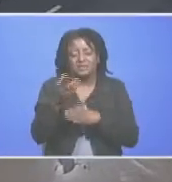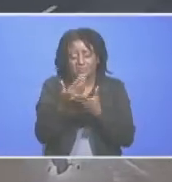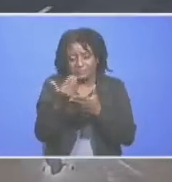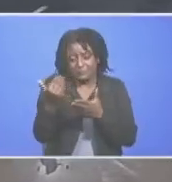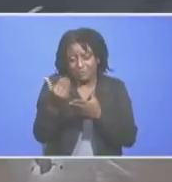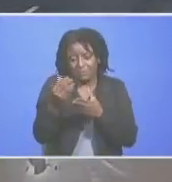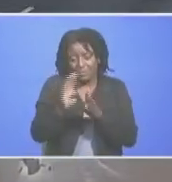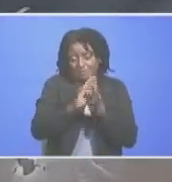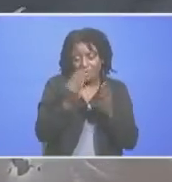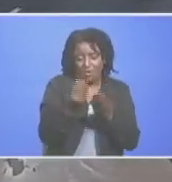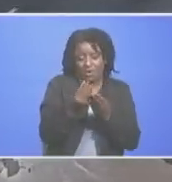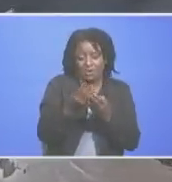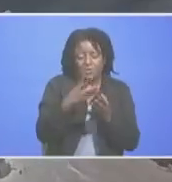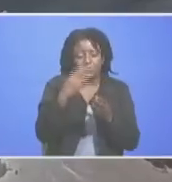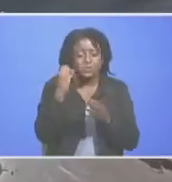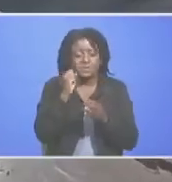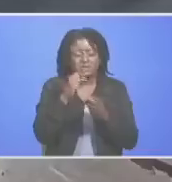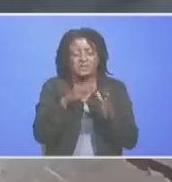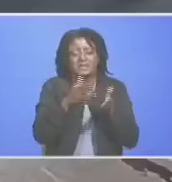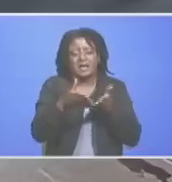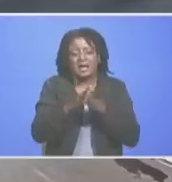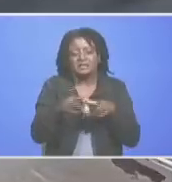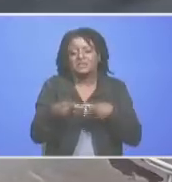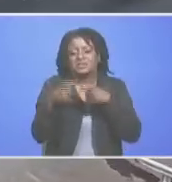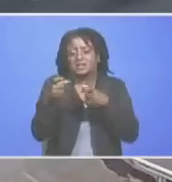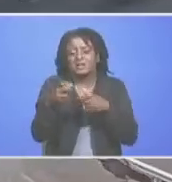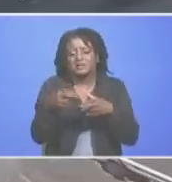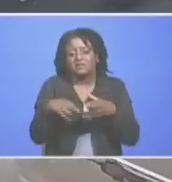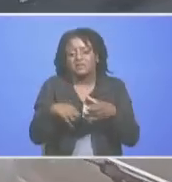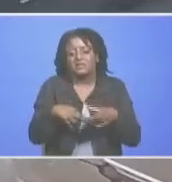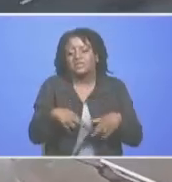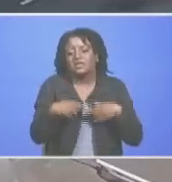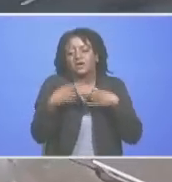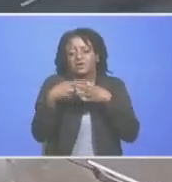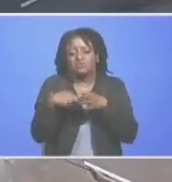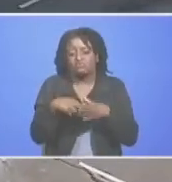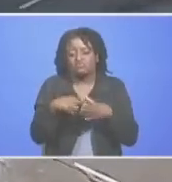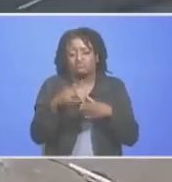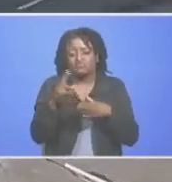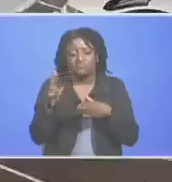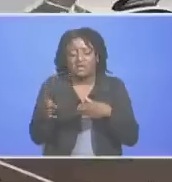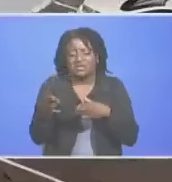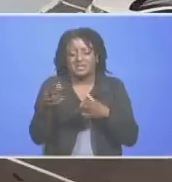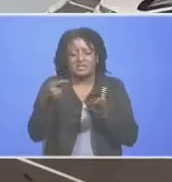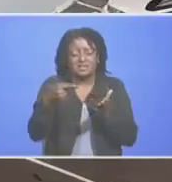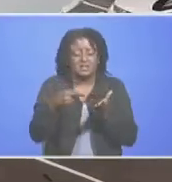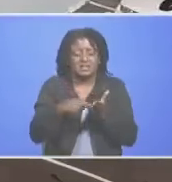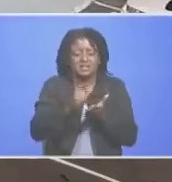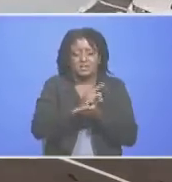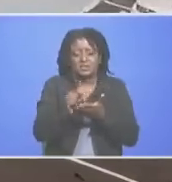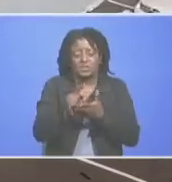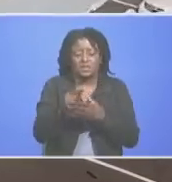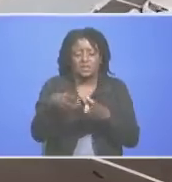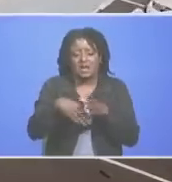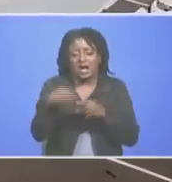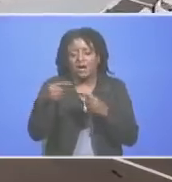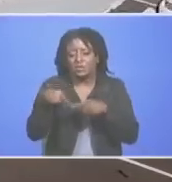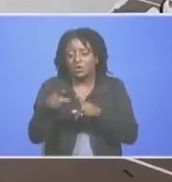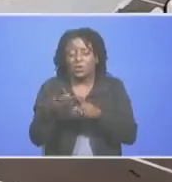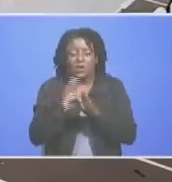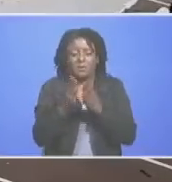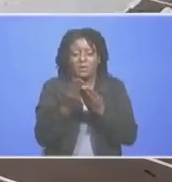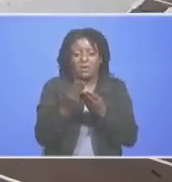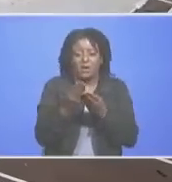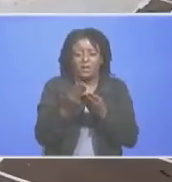former board was asked to submit their resignations this week. Minister Bannister indicated that the outgoing board may